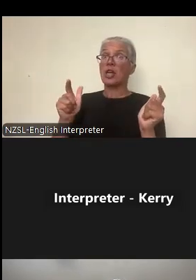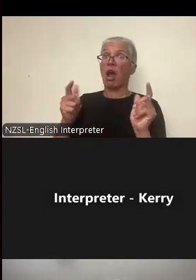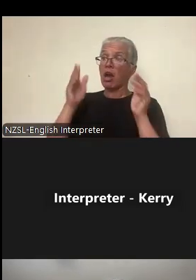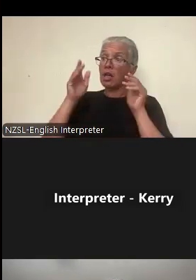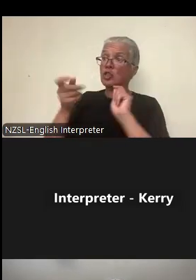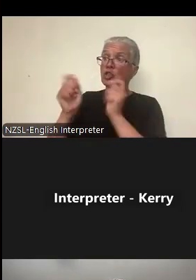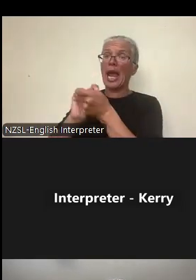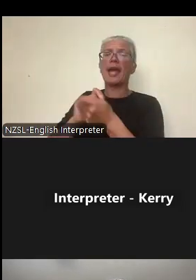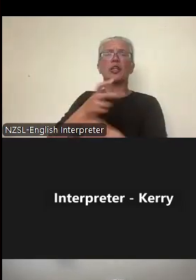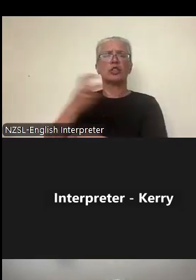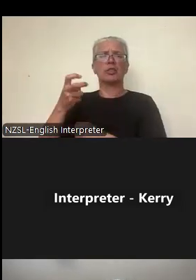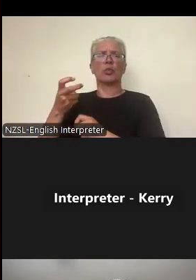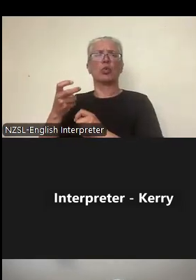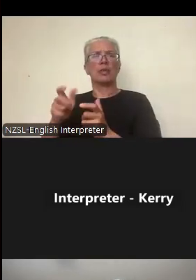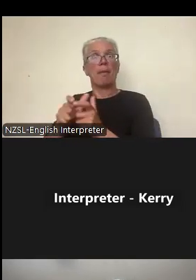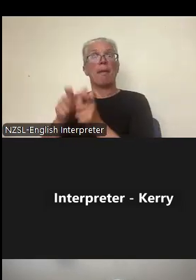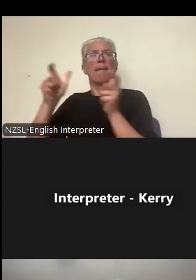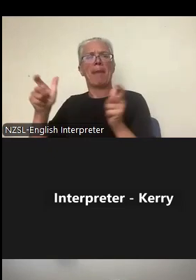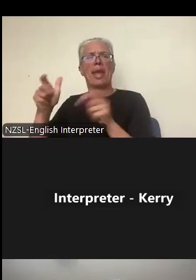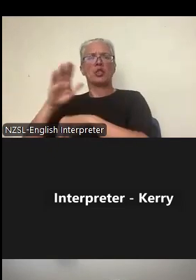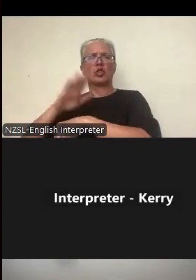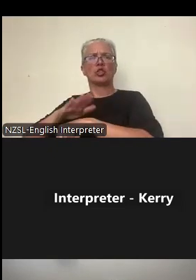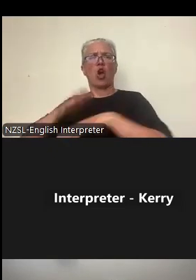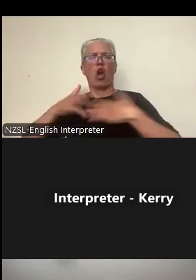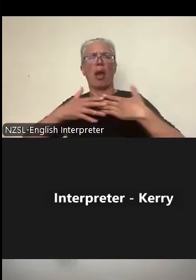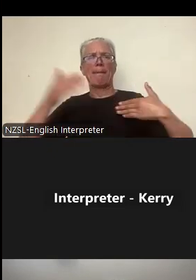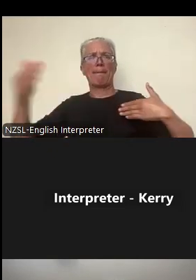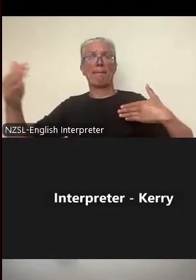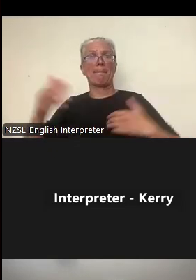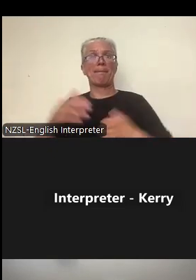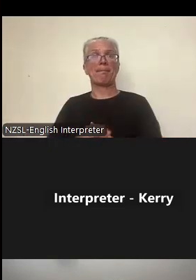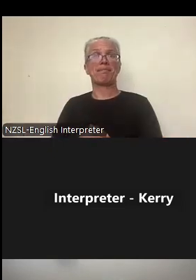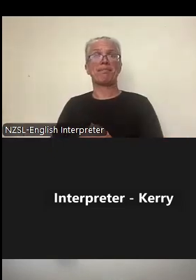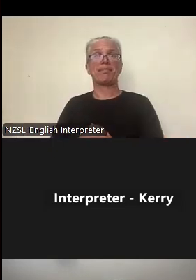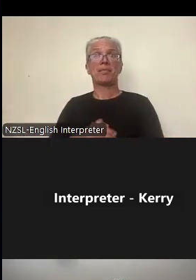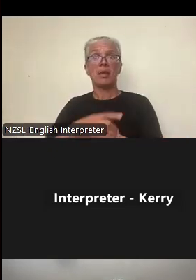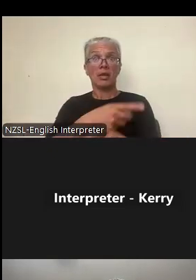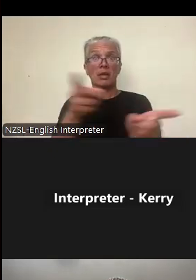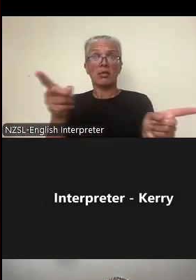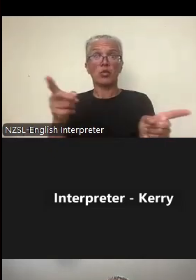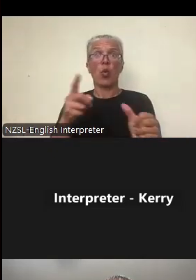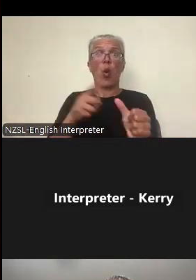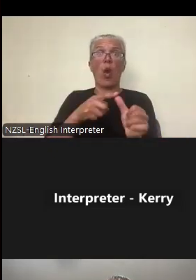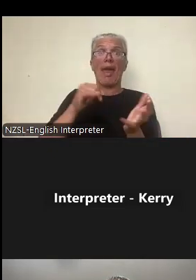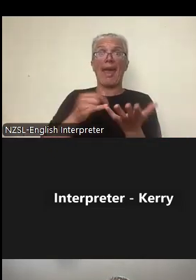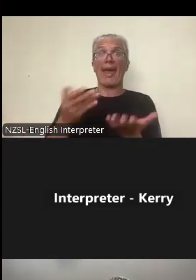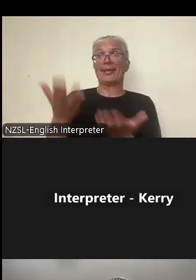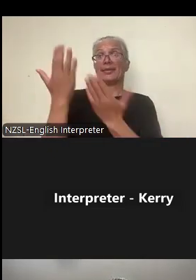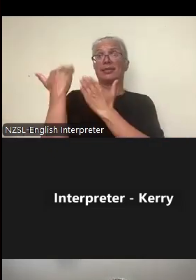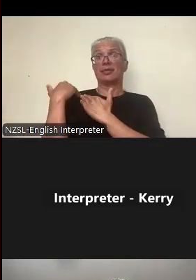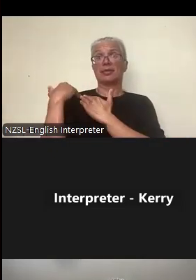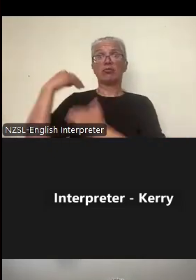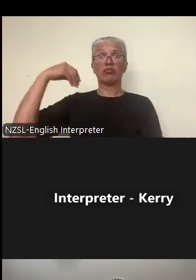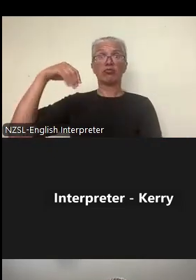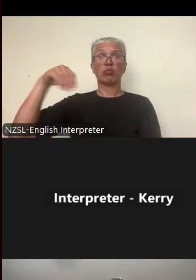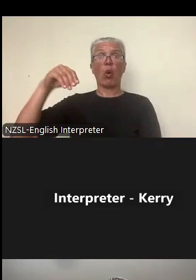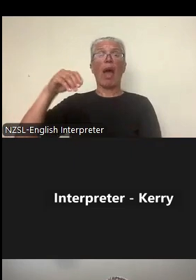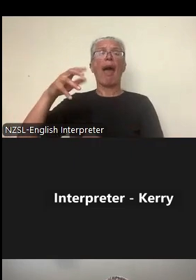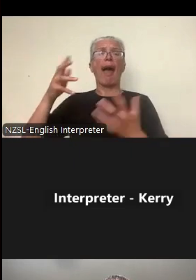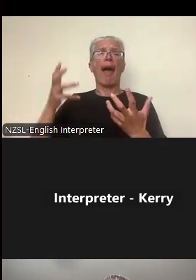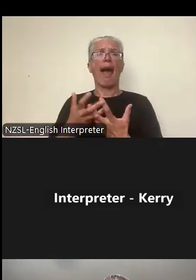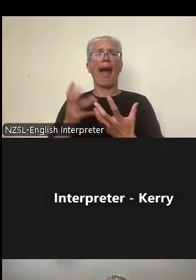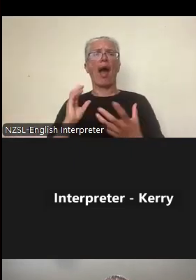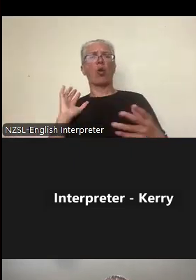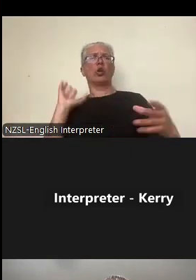And importantly, how will you lead as a tumuaki and participate in major school-wide PLD